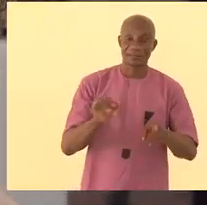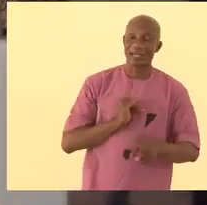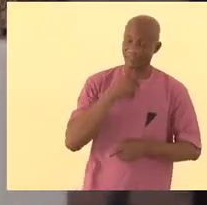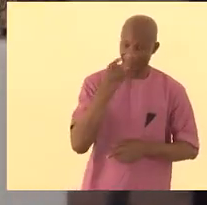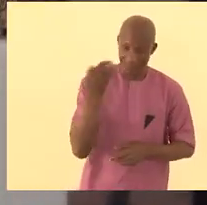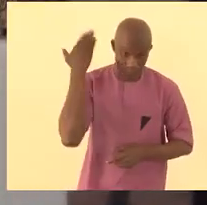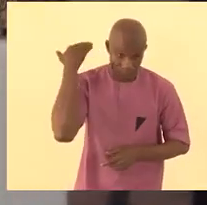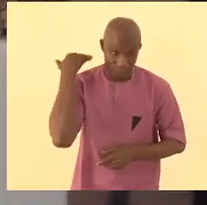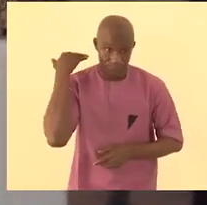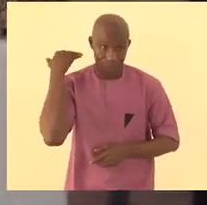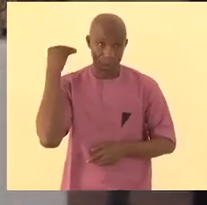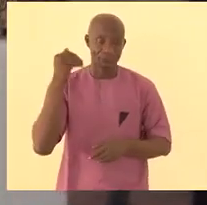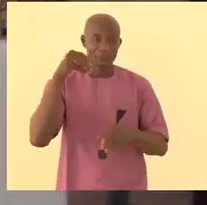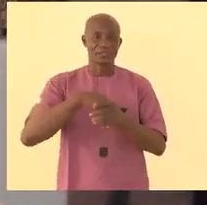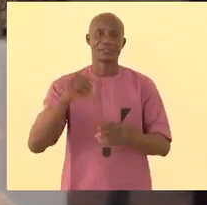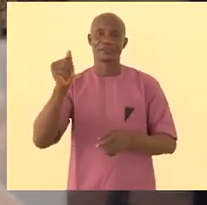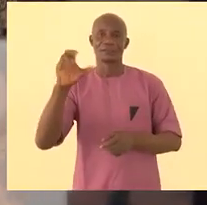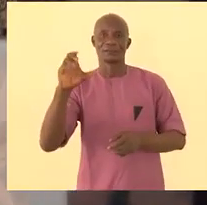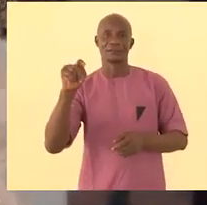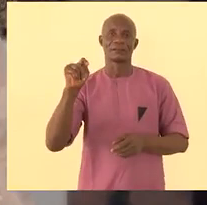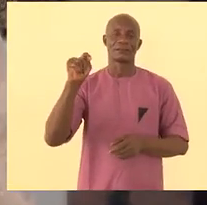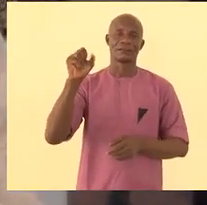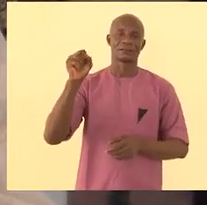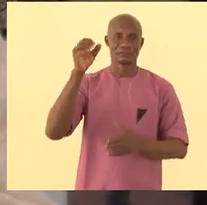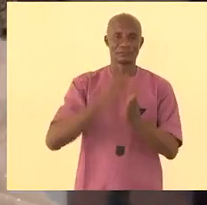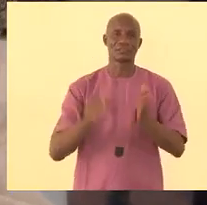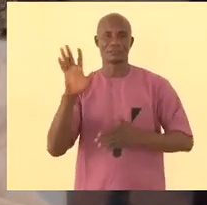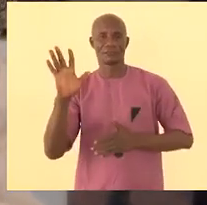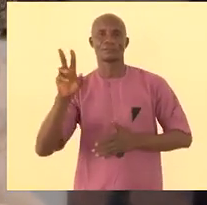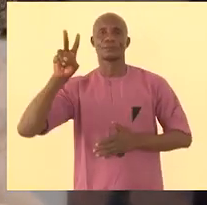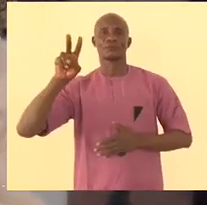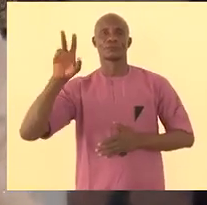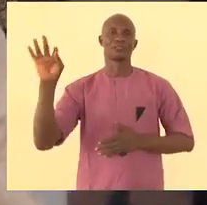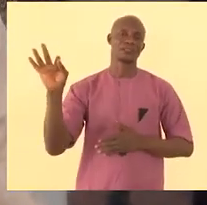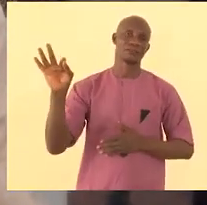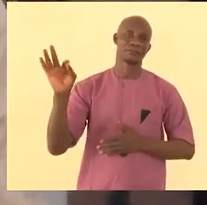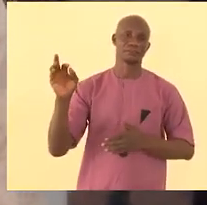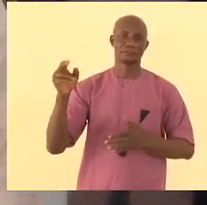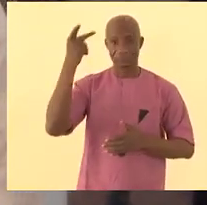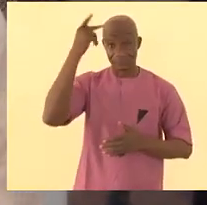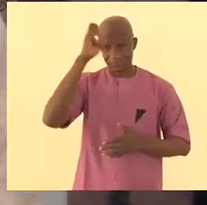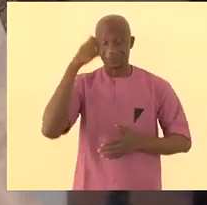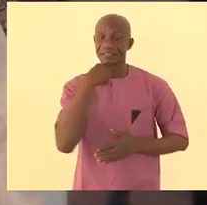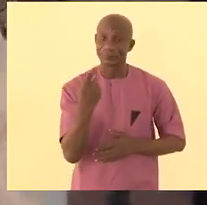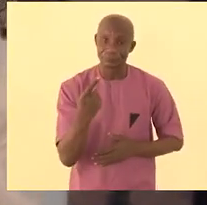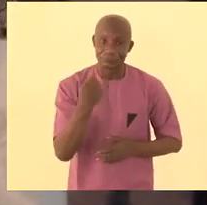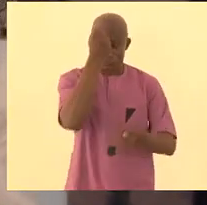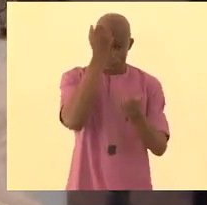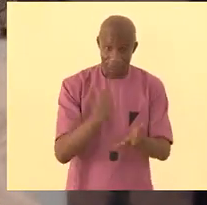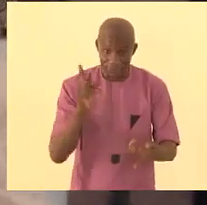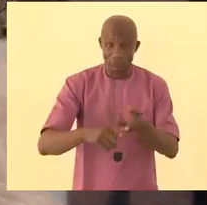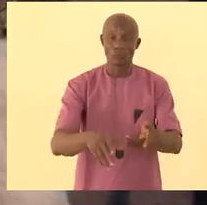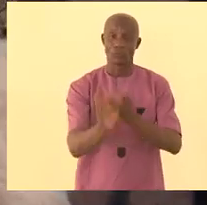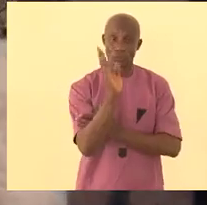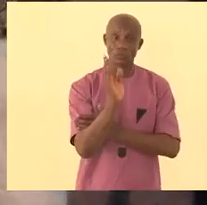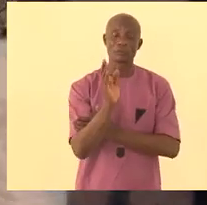I said before, in Acts chapter 5, verse 29, Peter says, obedience to